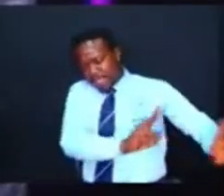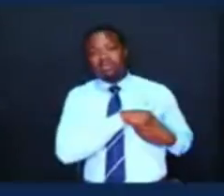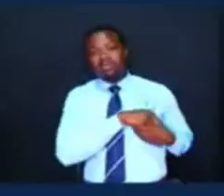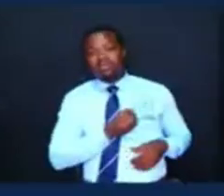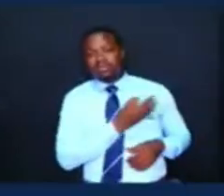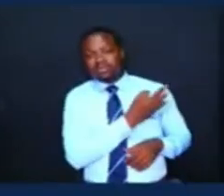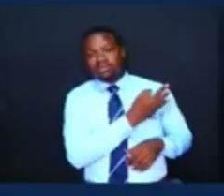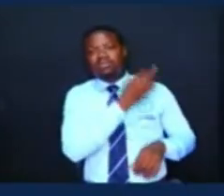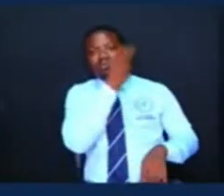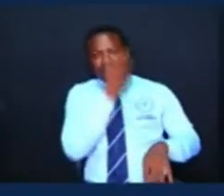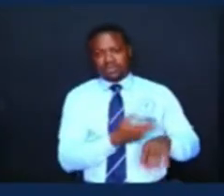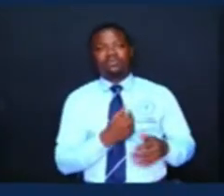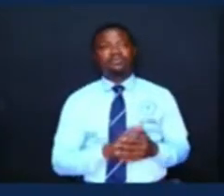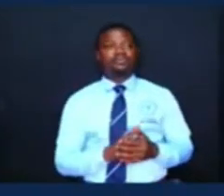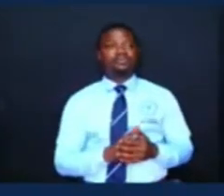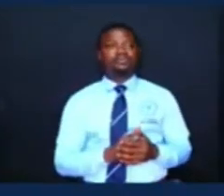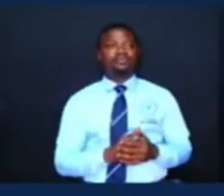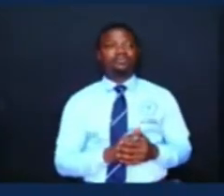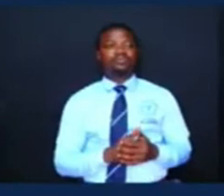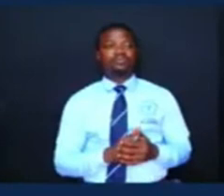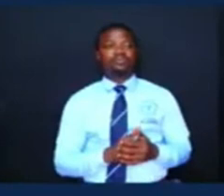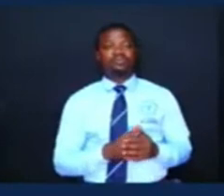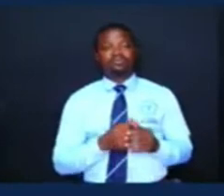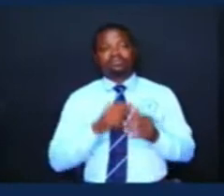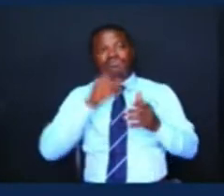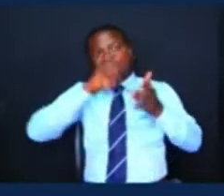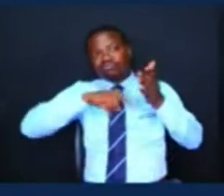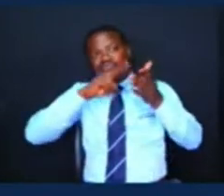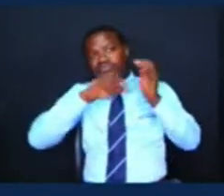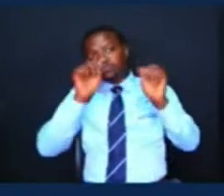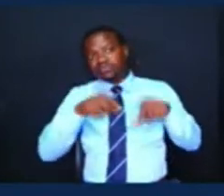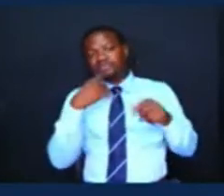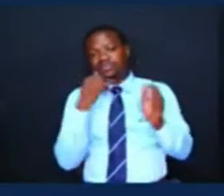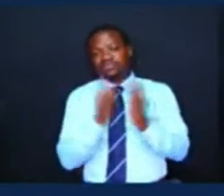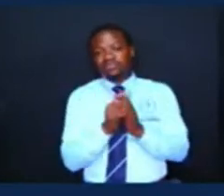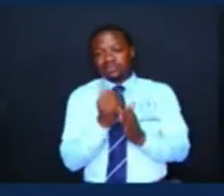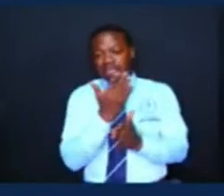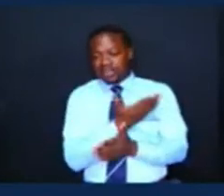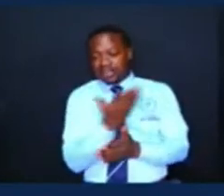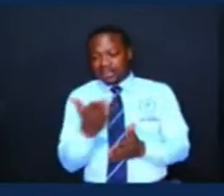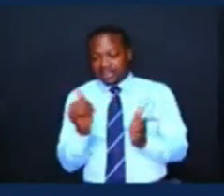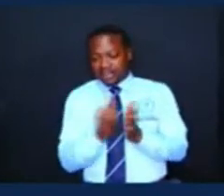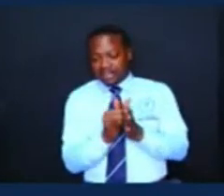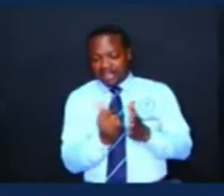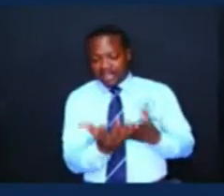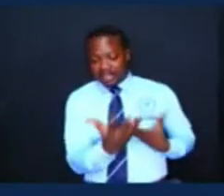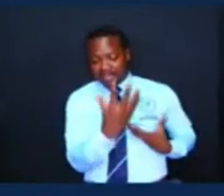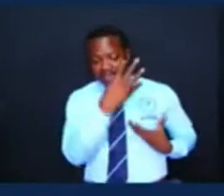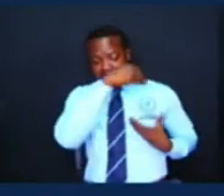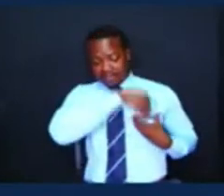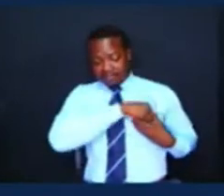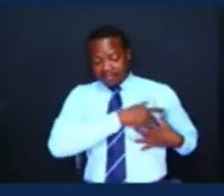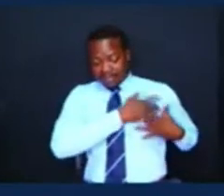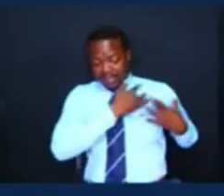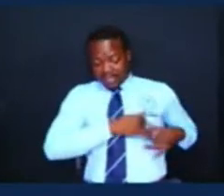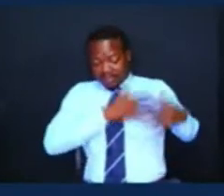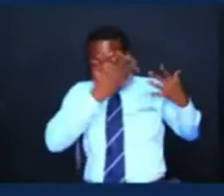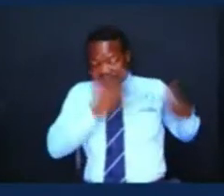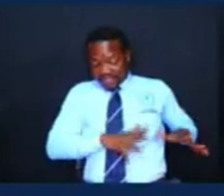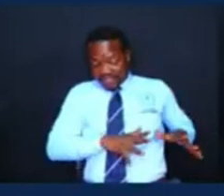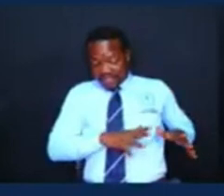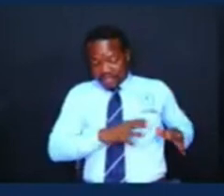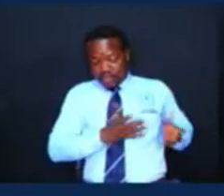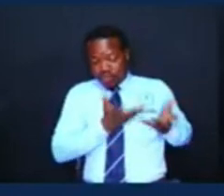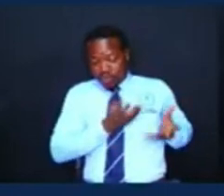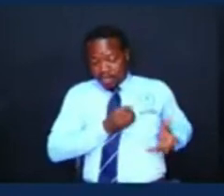heart. We can read from the screen. Things that find space in the heart are difficult to